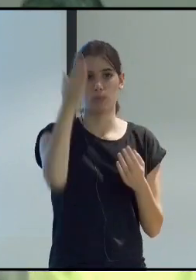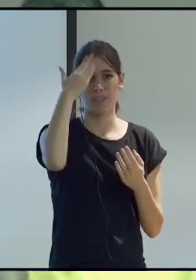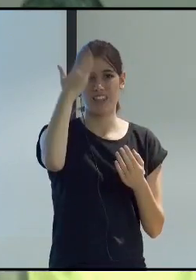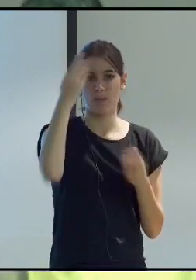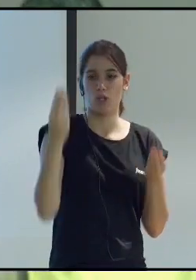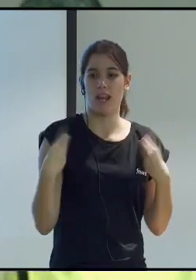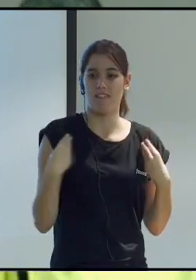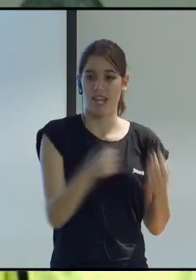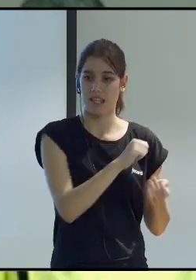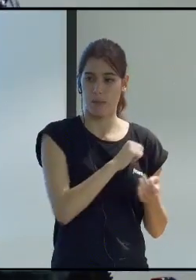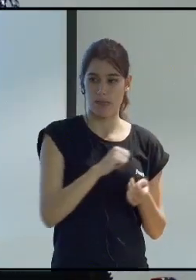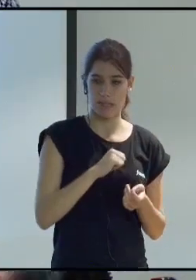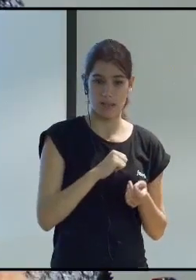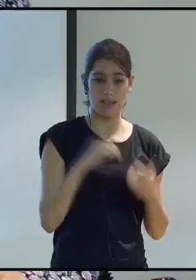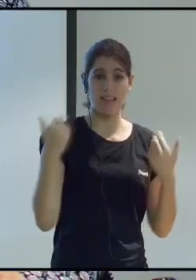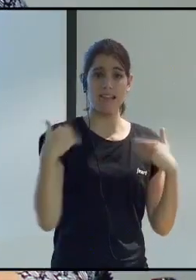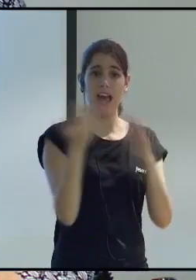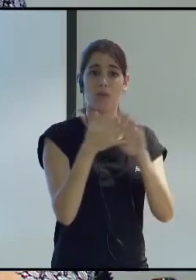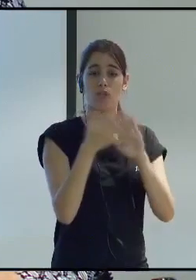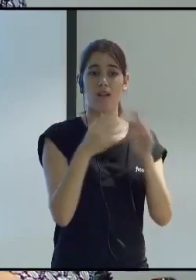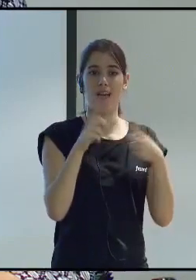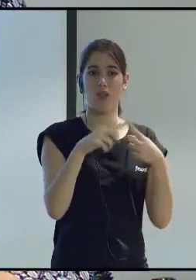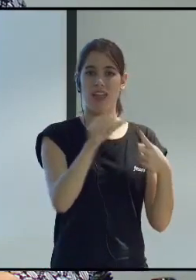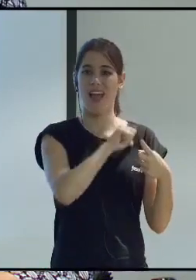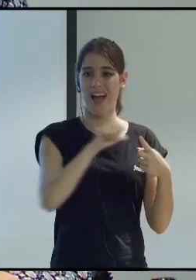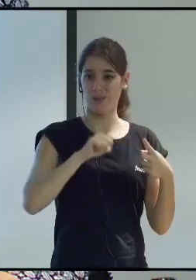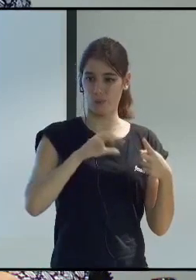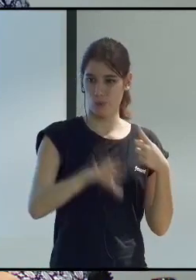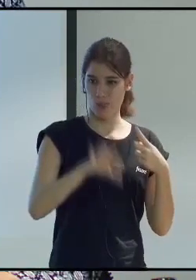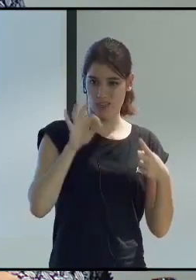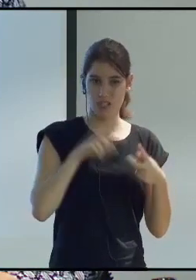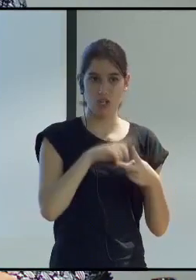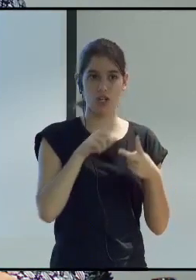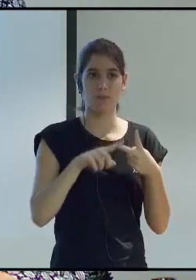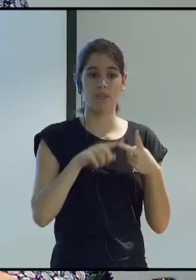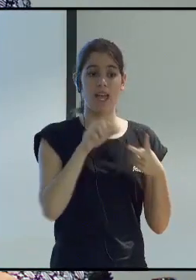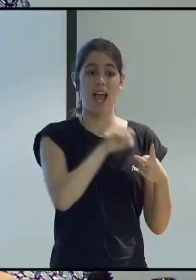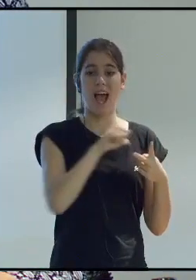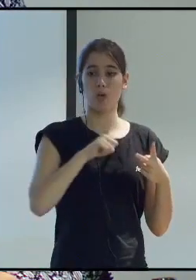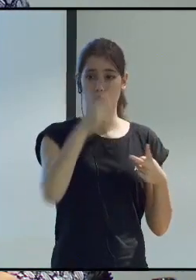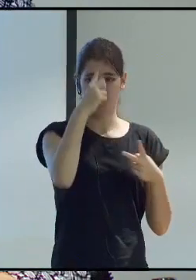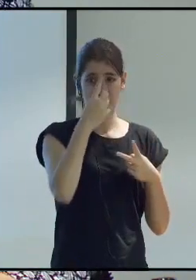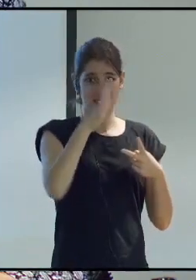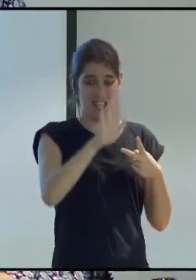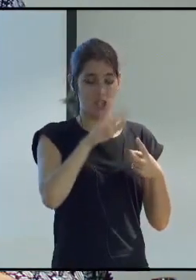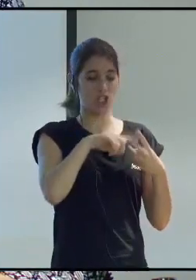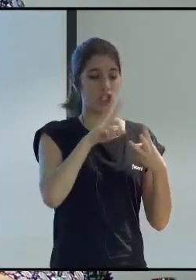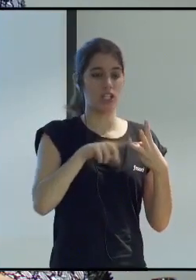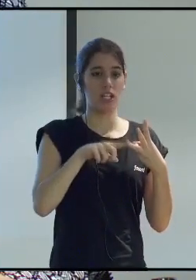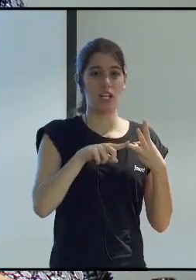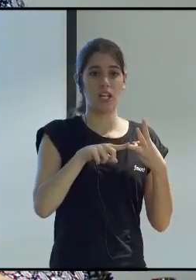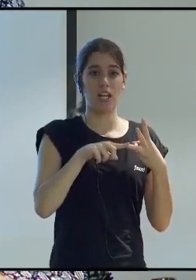about self-determination. We spoke about self-representations. We spoke about choice and control and